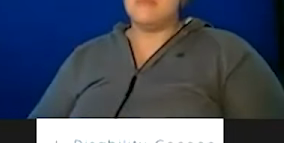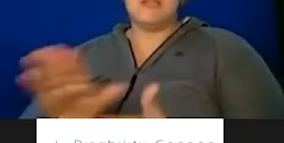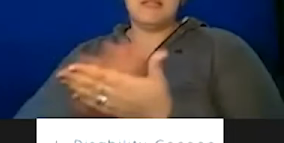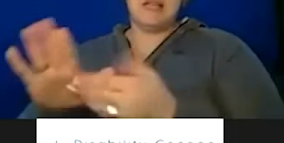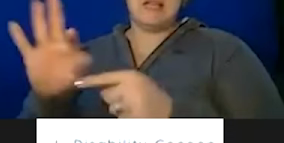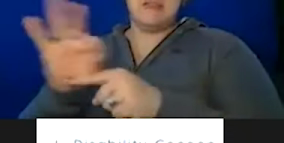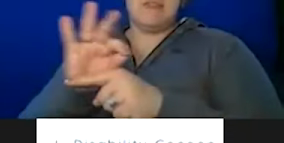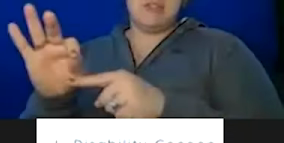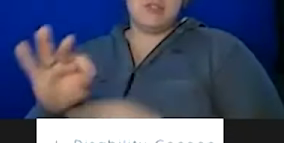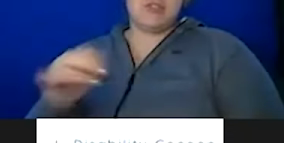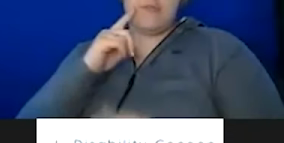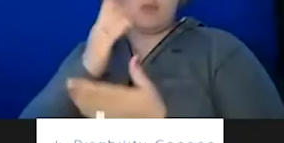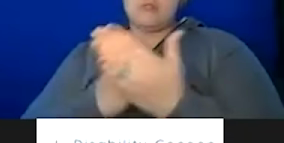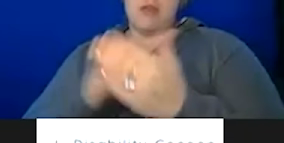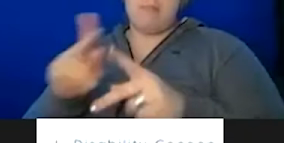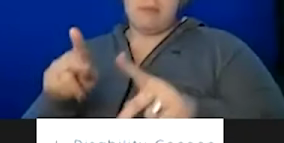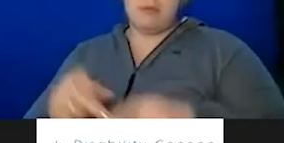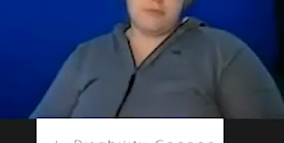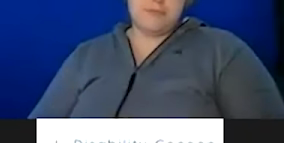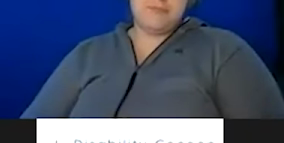So again,